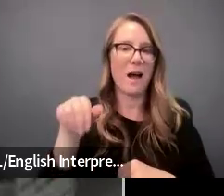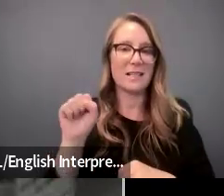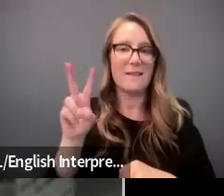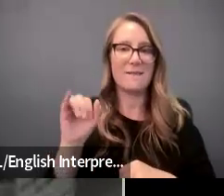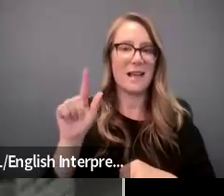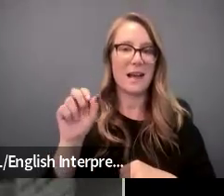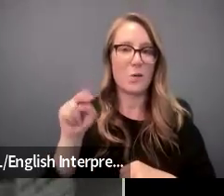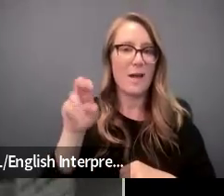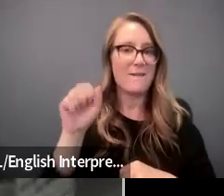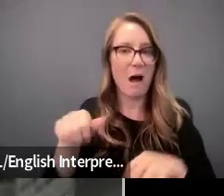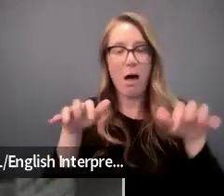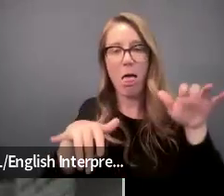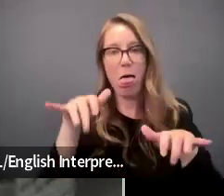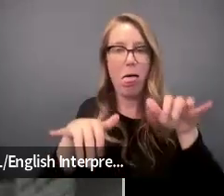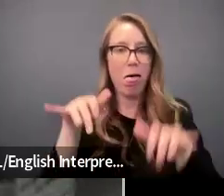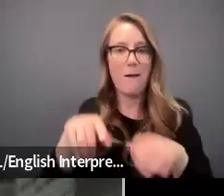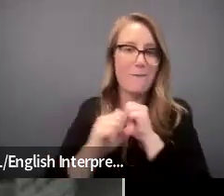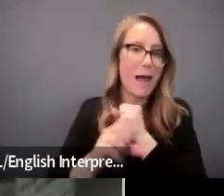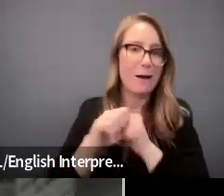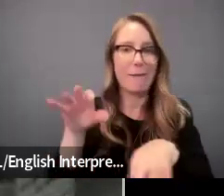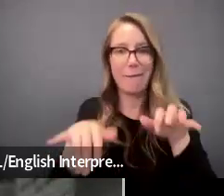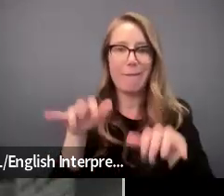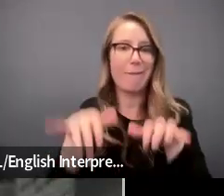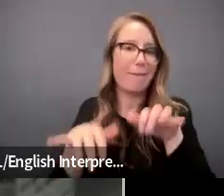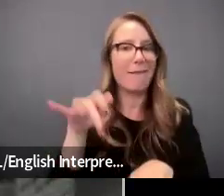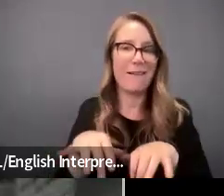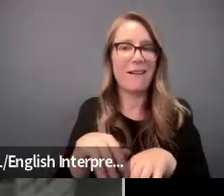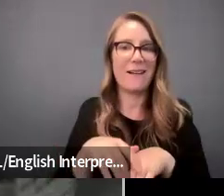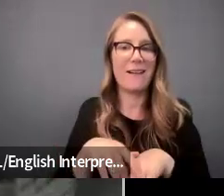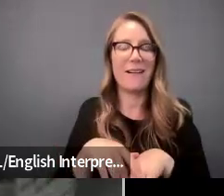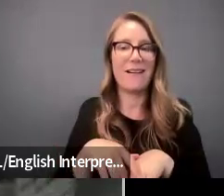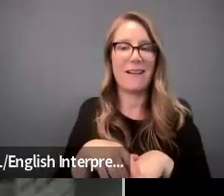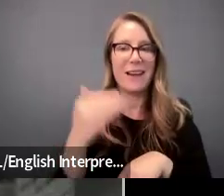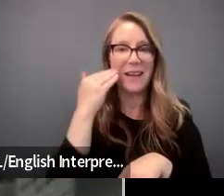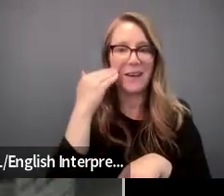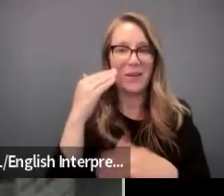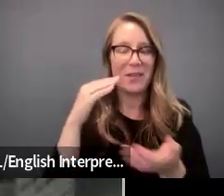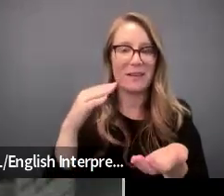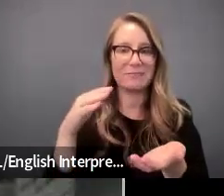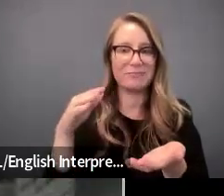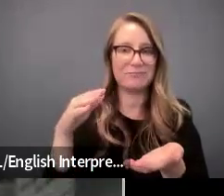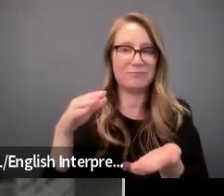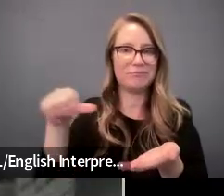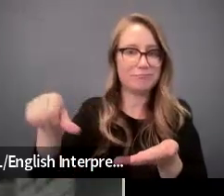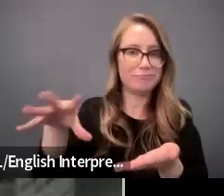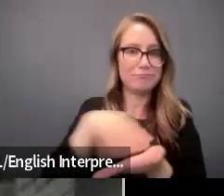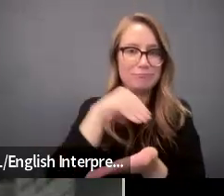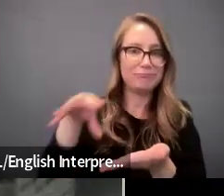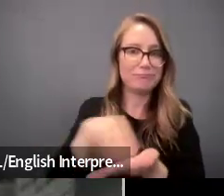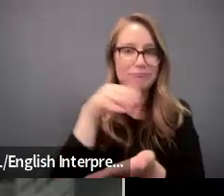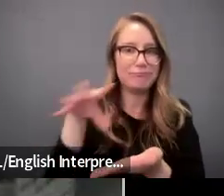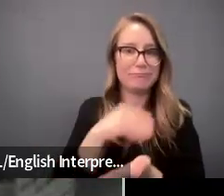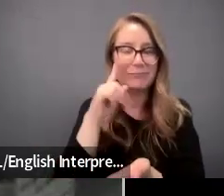that manual typewriter typing this flyer out and then doing those mimeographs to copy it and hand